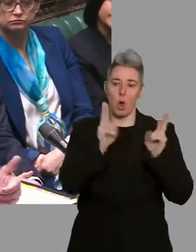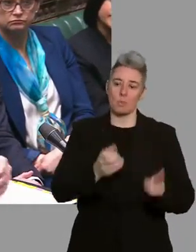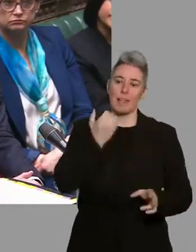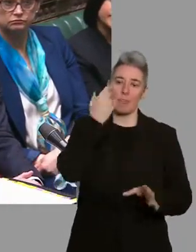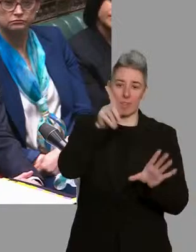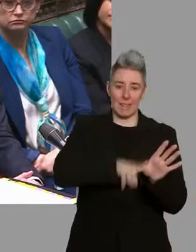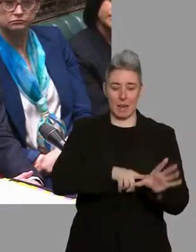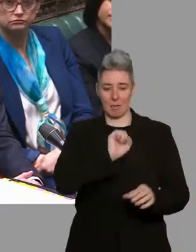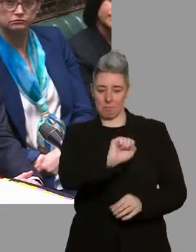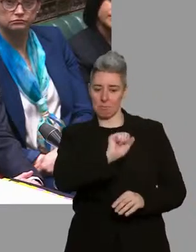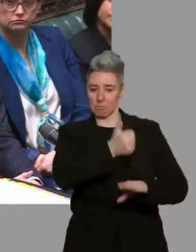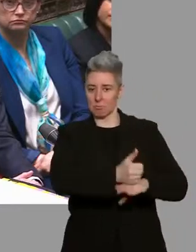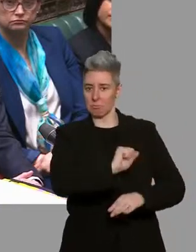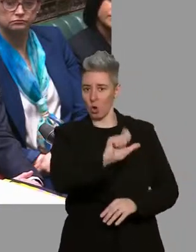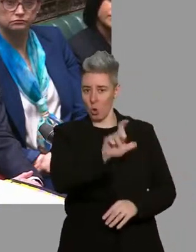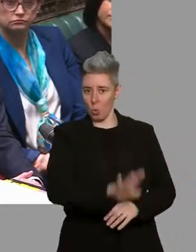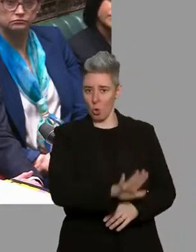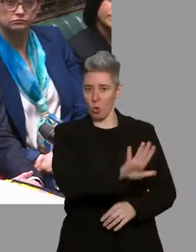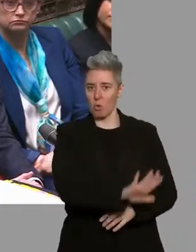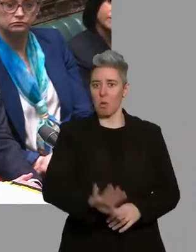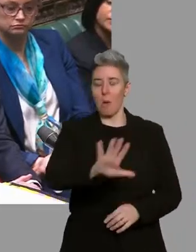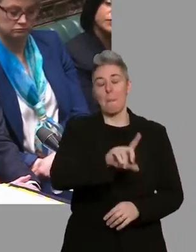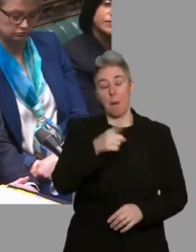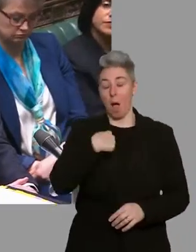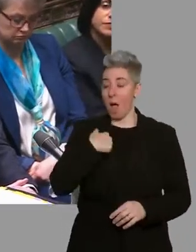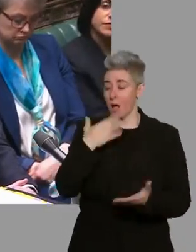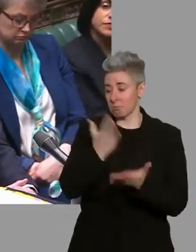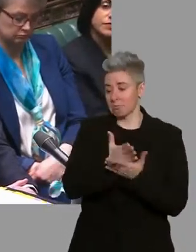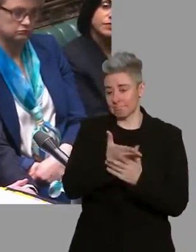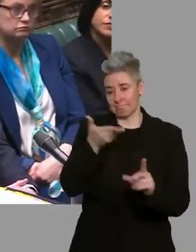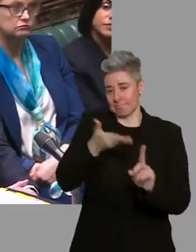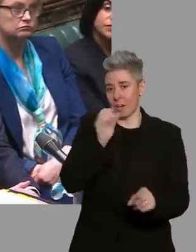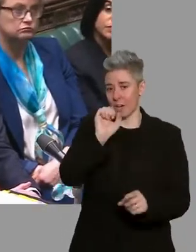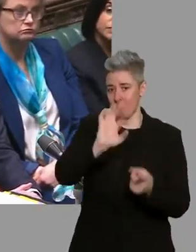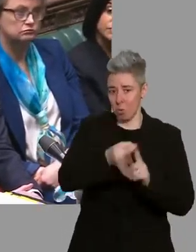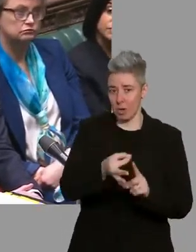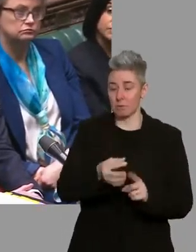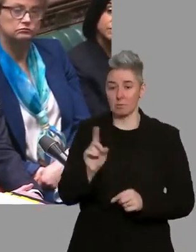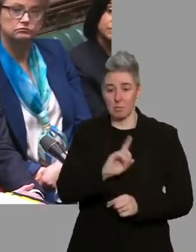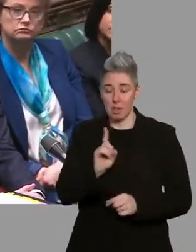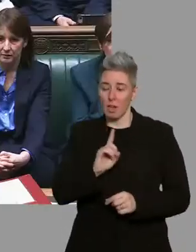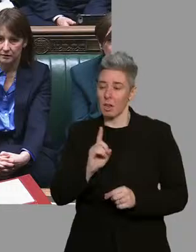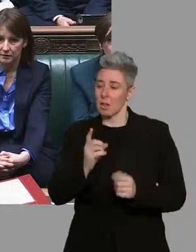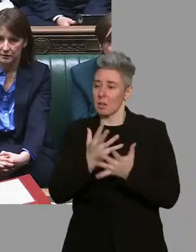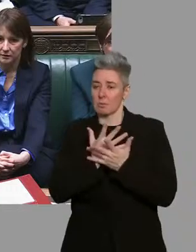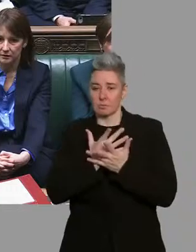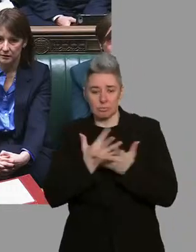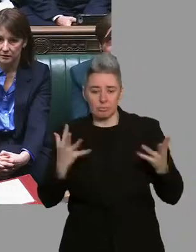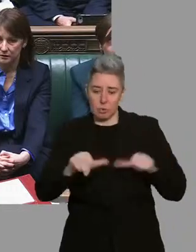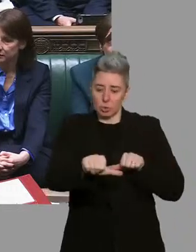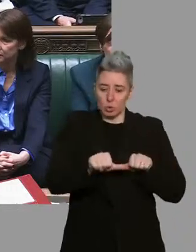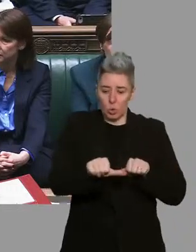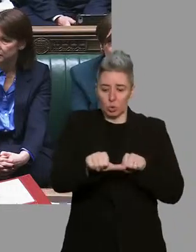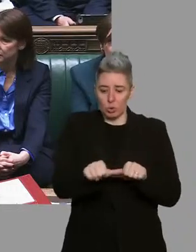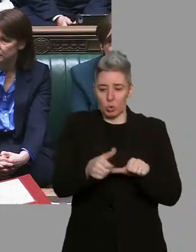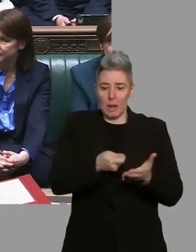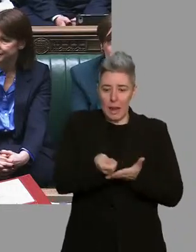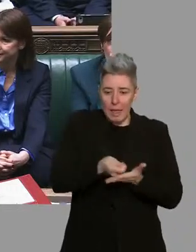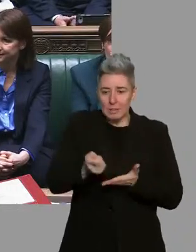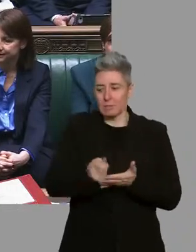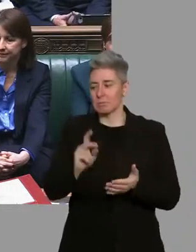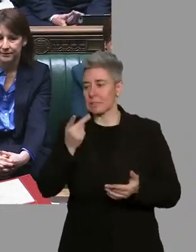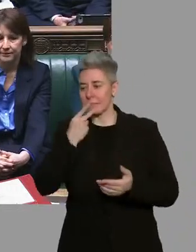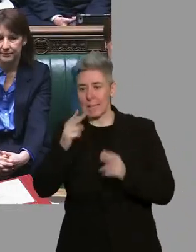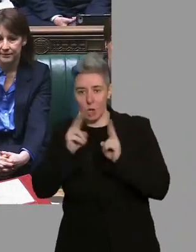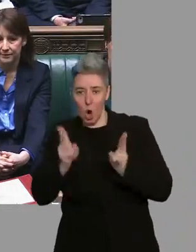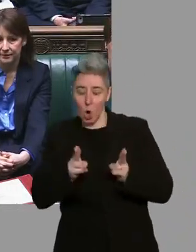point he makes, which is that excessive concentrations of short-term lets and second homes in places like Cornwall can impact